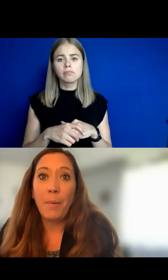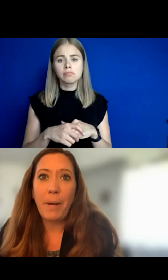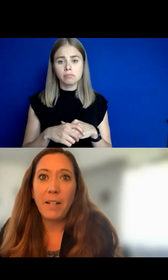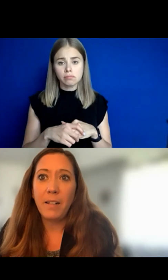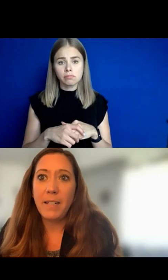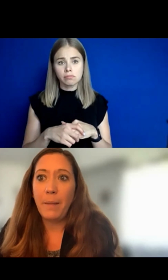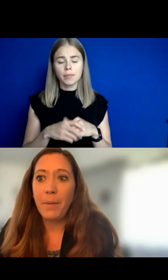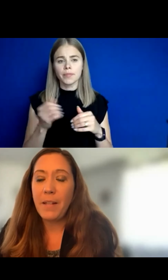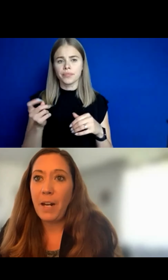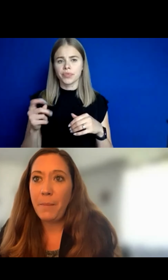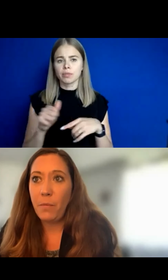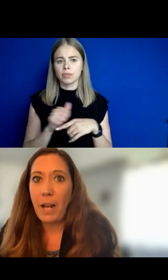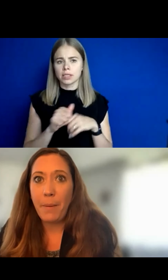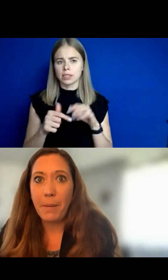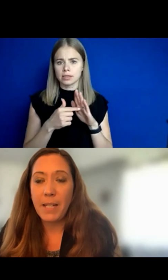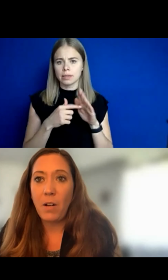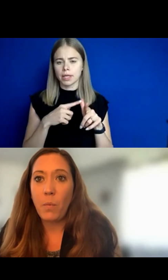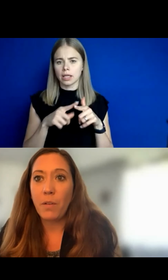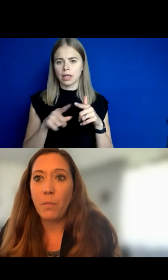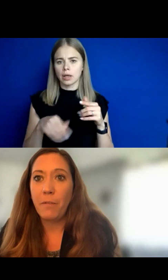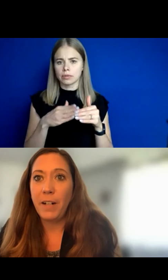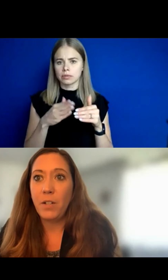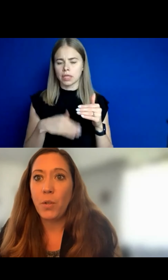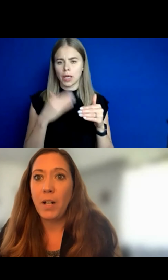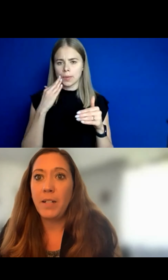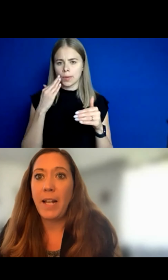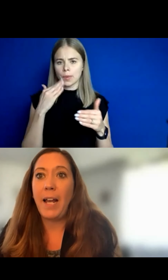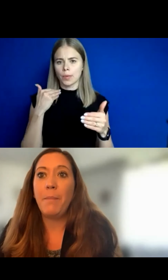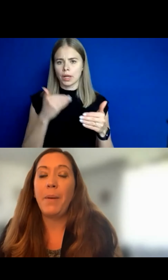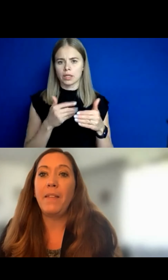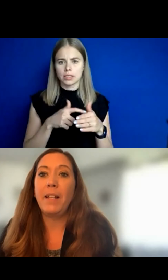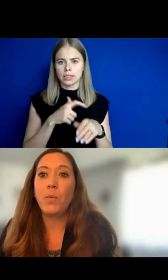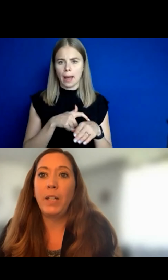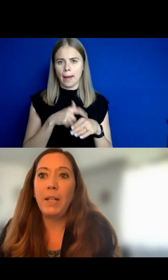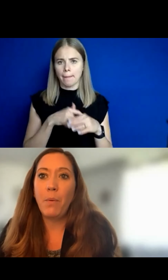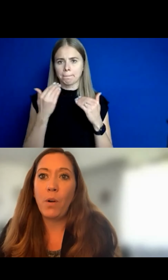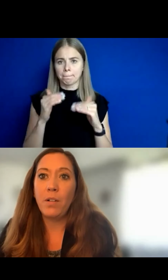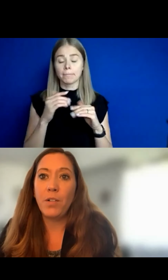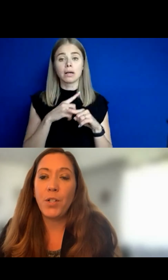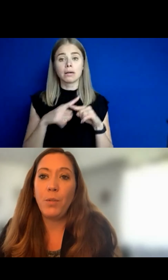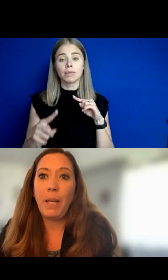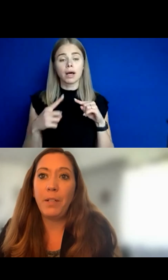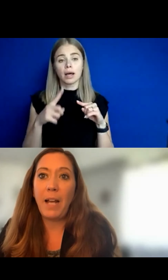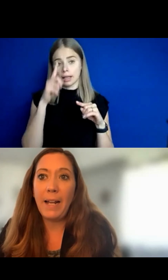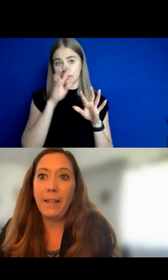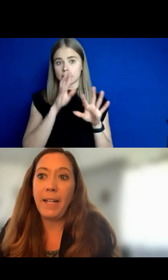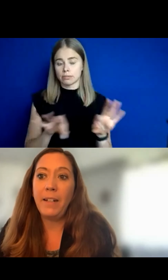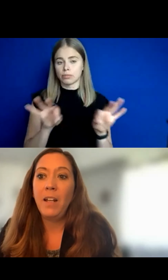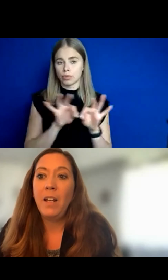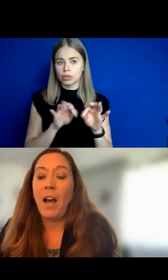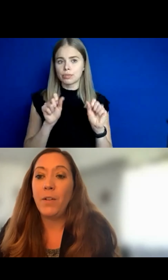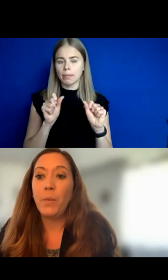A couple practical examples, and then I'm going to wrap up because I know we're fairly short on time, but I think it's really important to be able to highlight either within